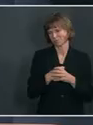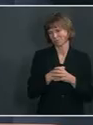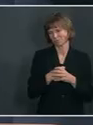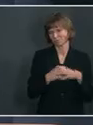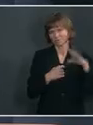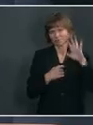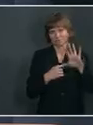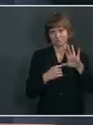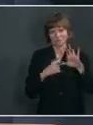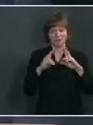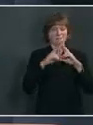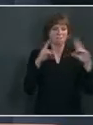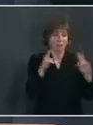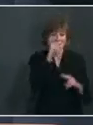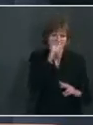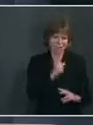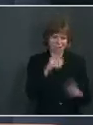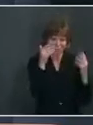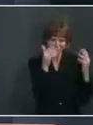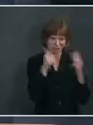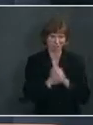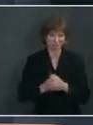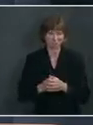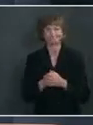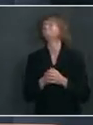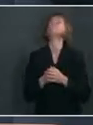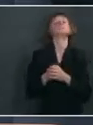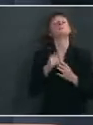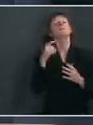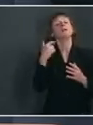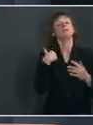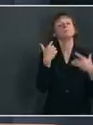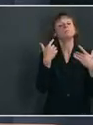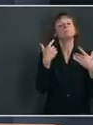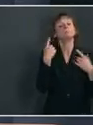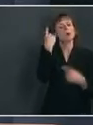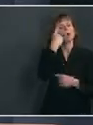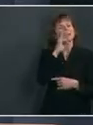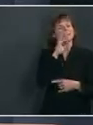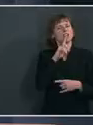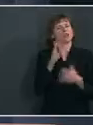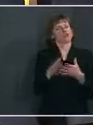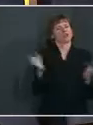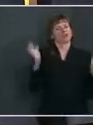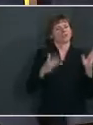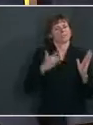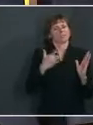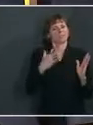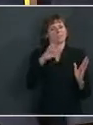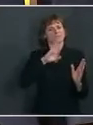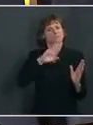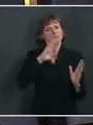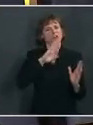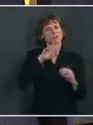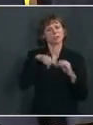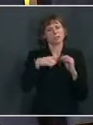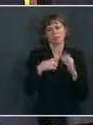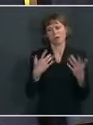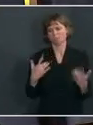very patient. Go ahead. Thank you. I just wonder if there is a general sense of frustration just about the pace of